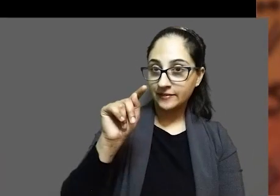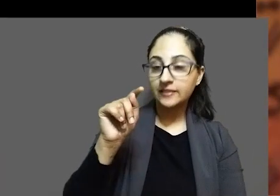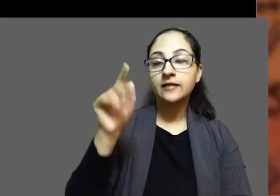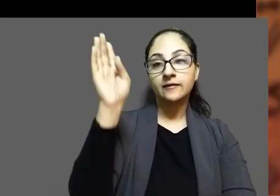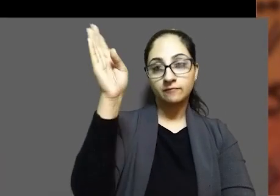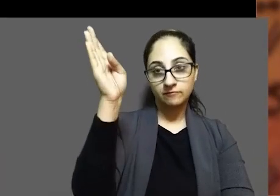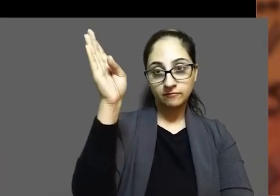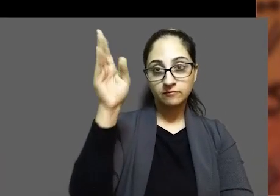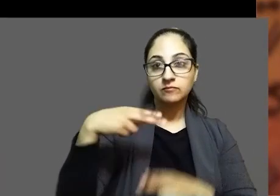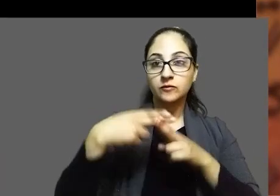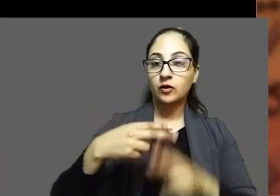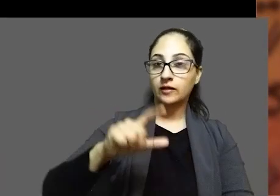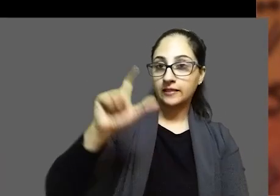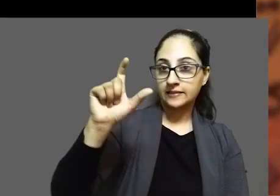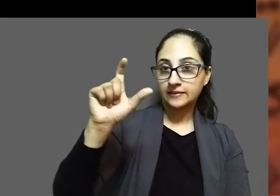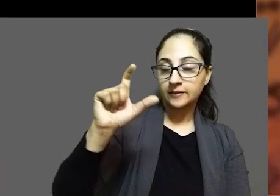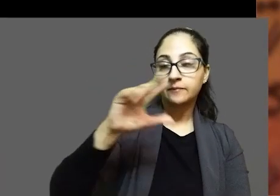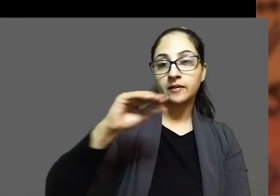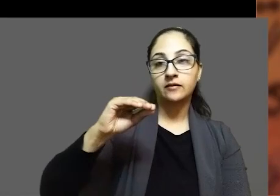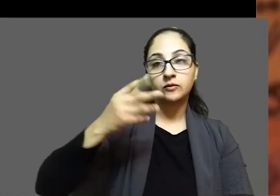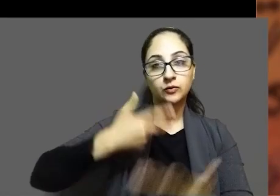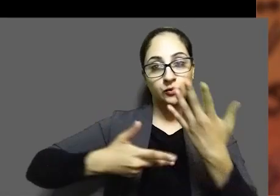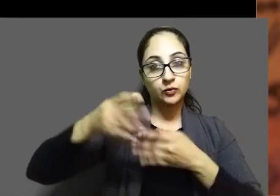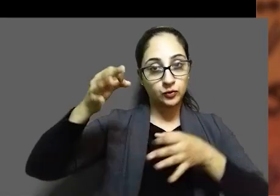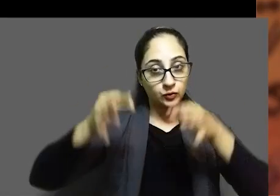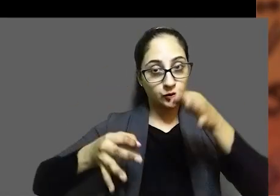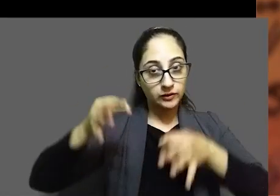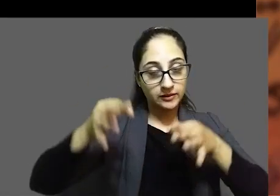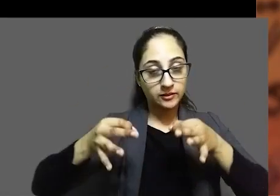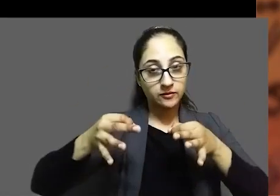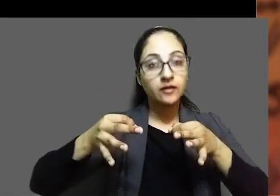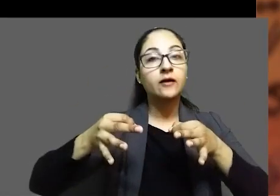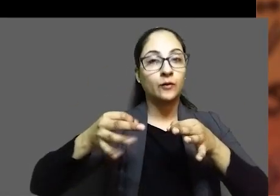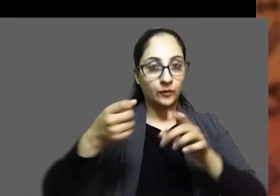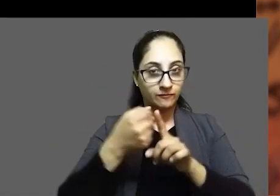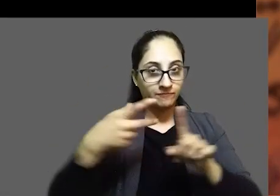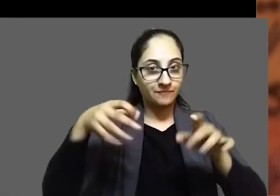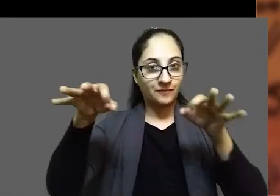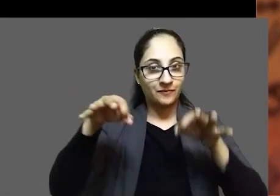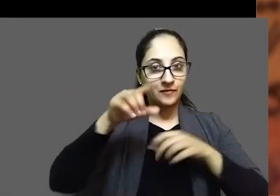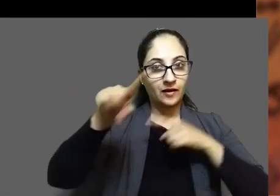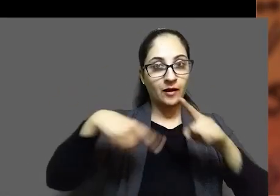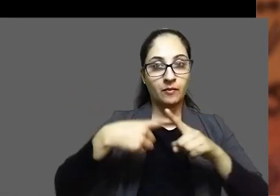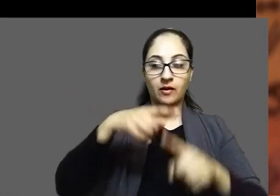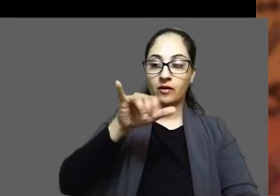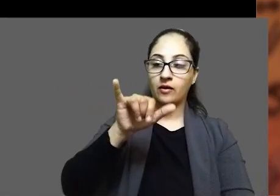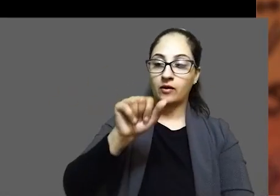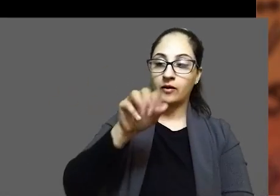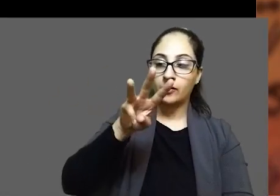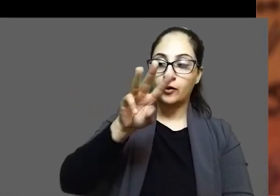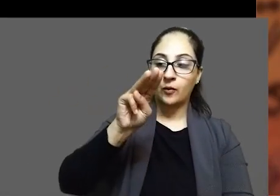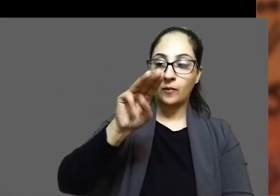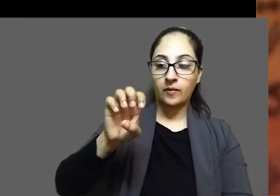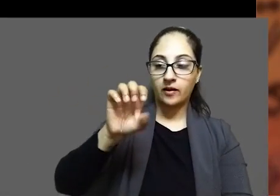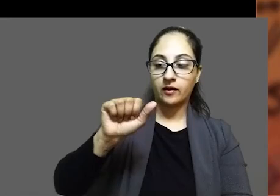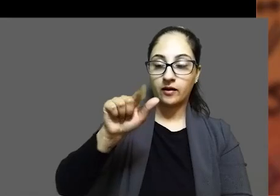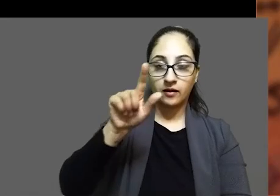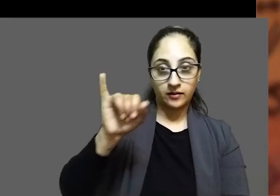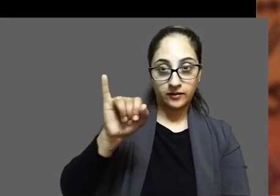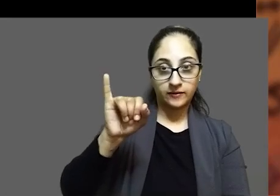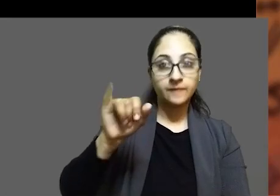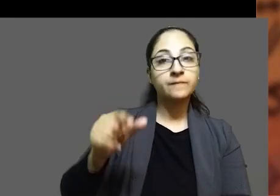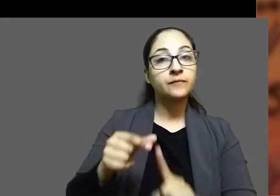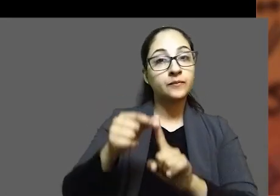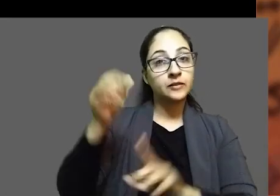Ismaili TV. The lecture entitled Islam and Social Justice will commemorate Yom Ali with keynote speaker